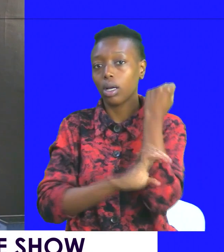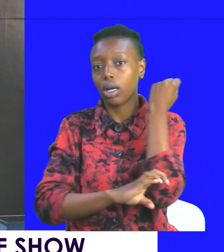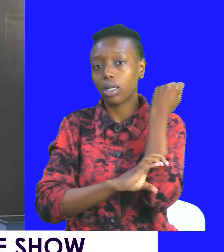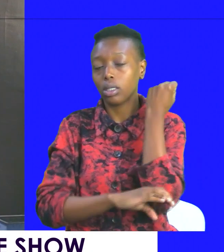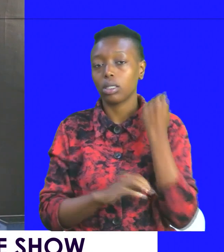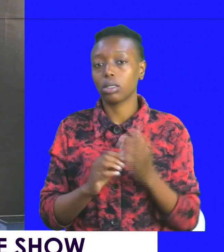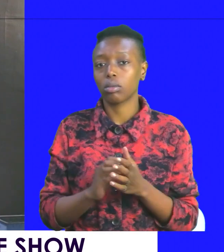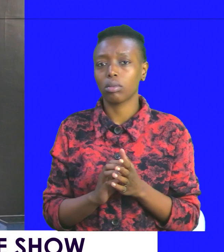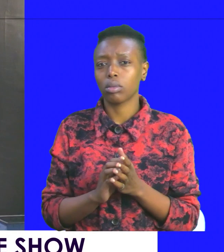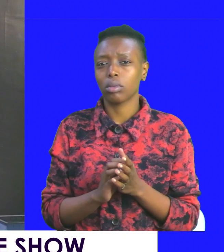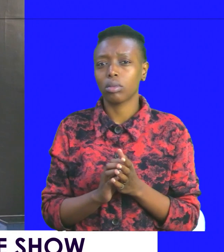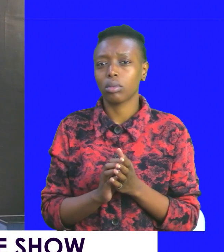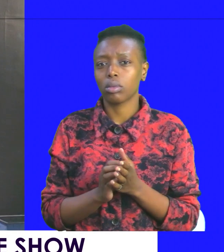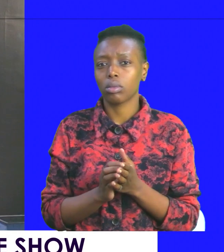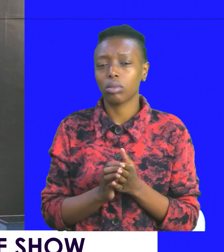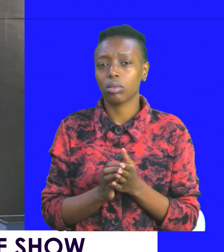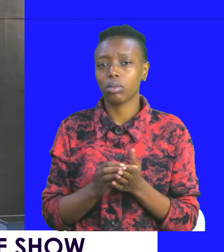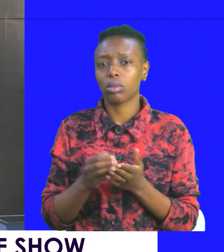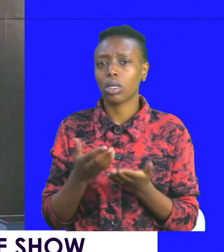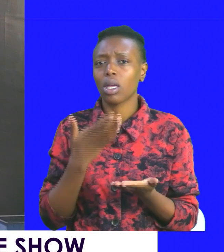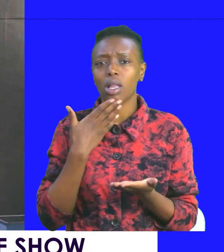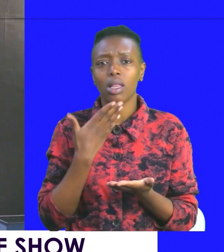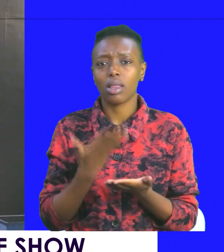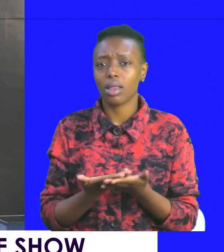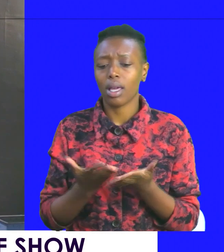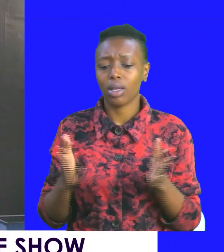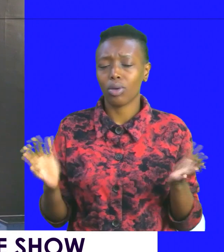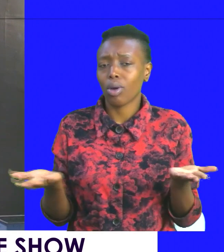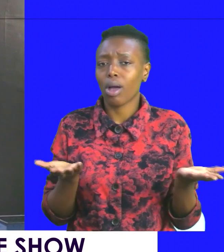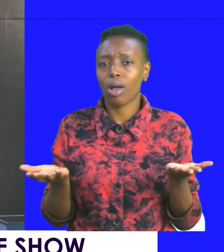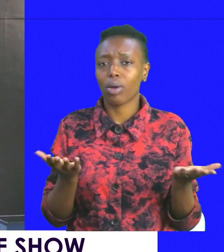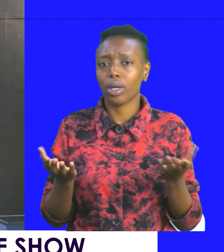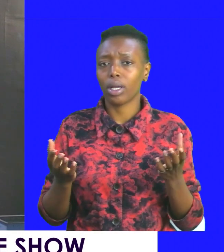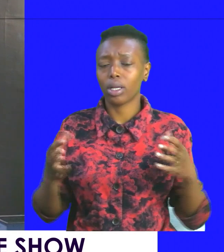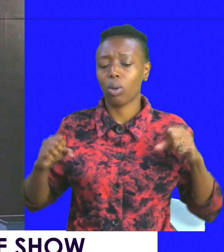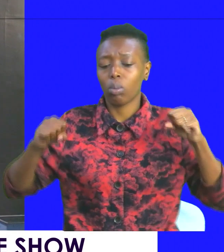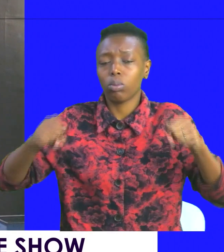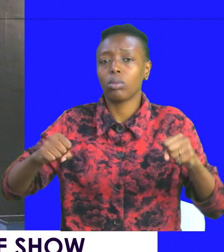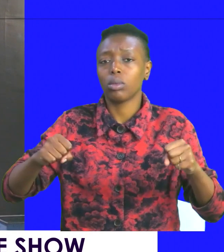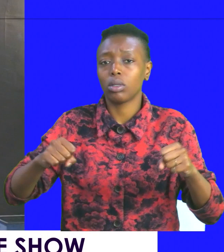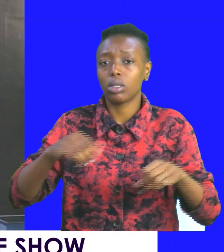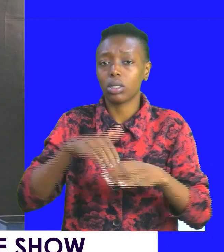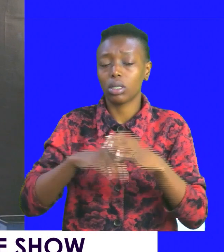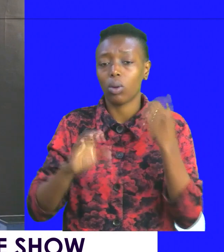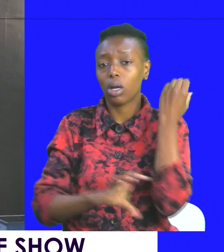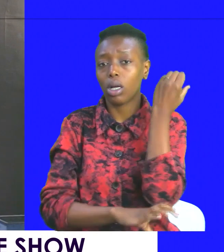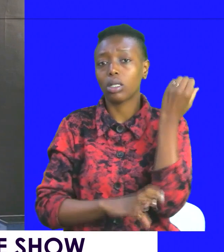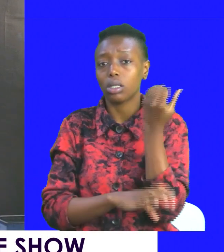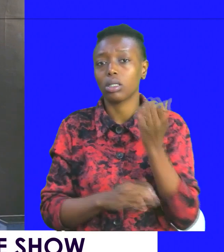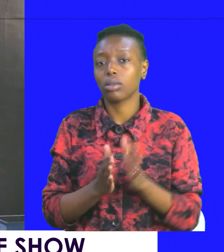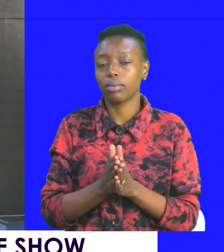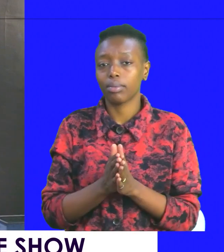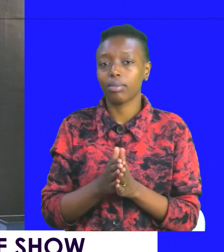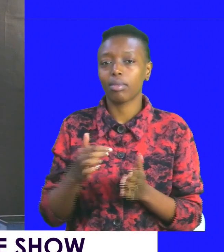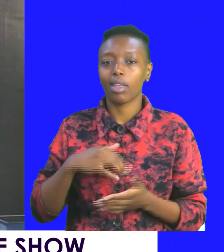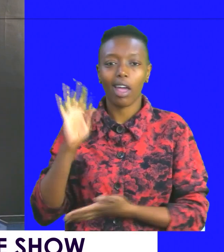appreciate our leaderships? For our leaderships to deliver, we need to appreciate them. Yes, I